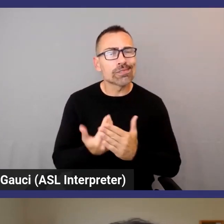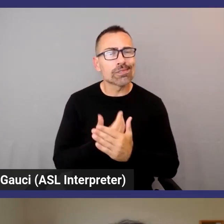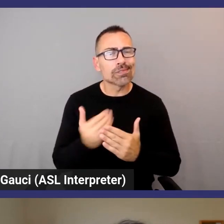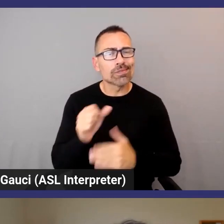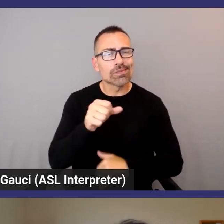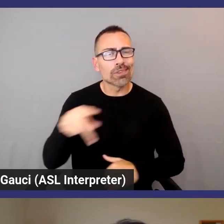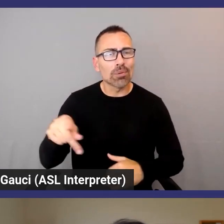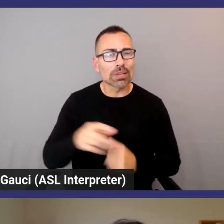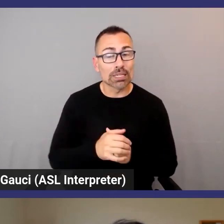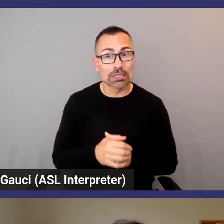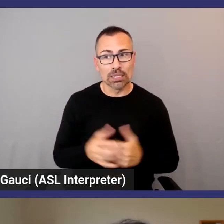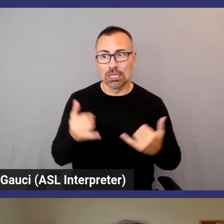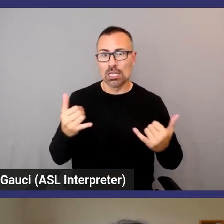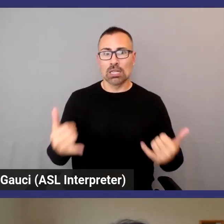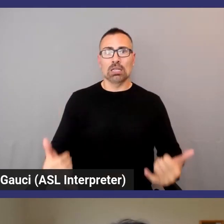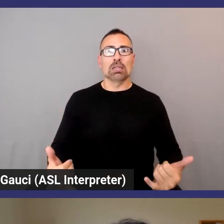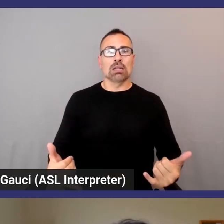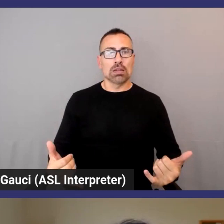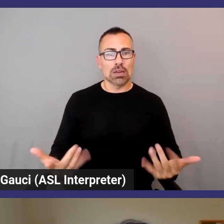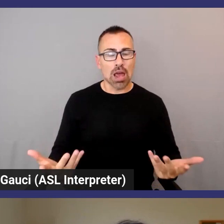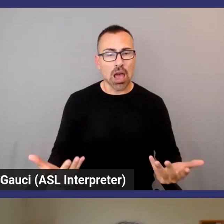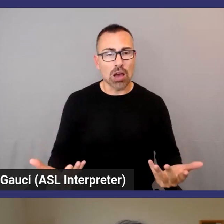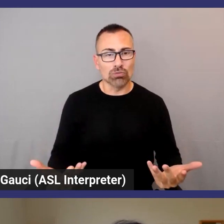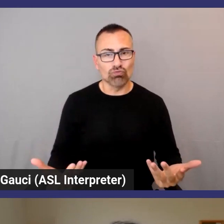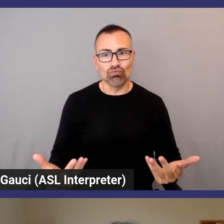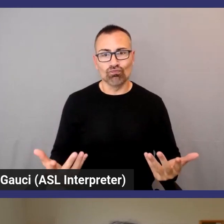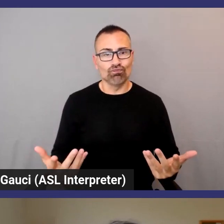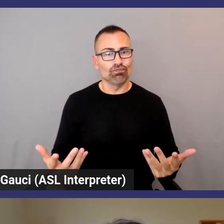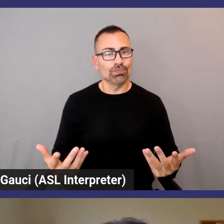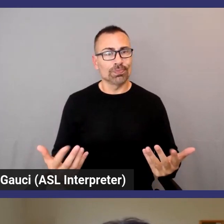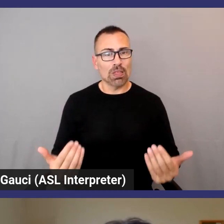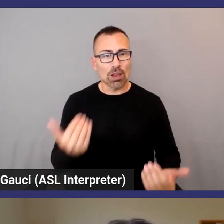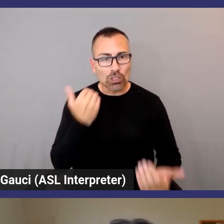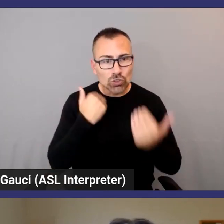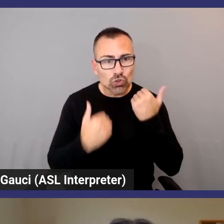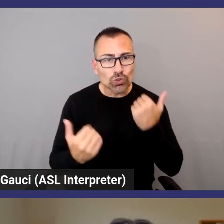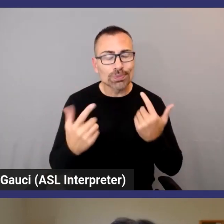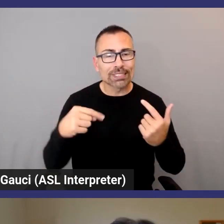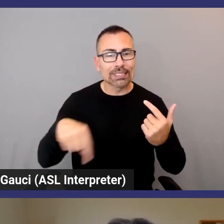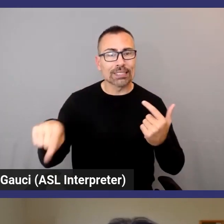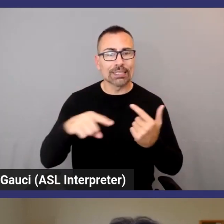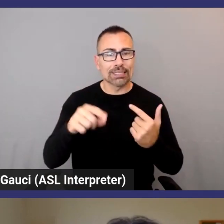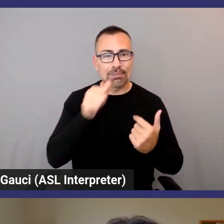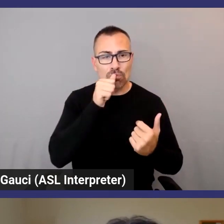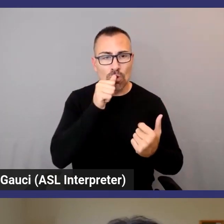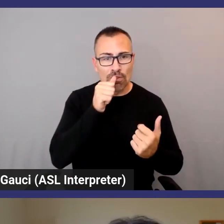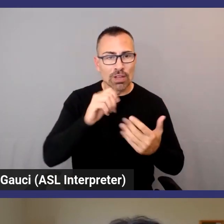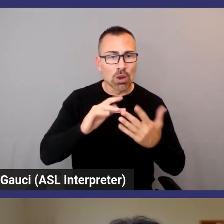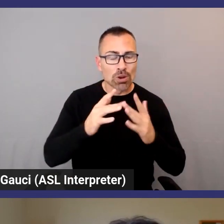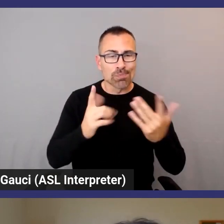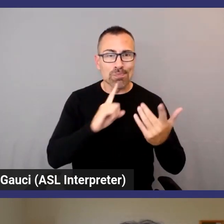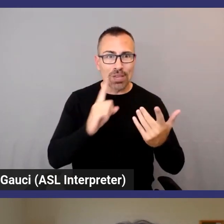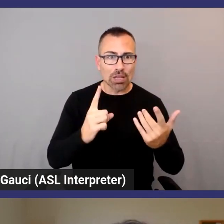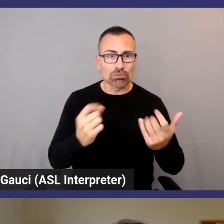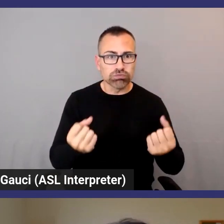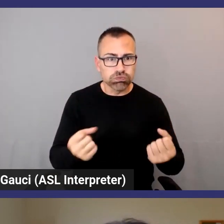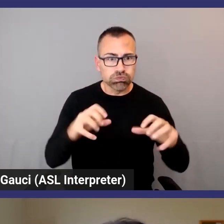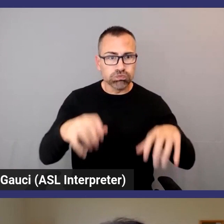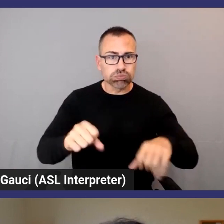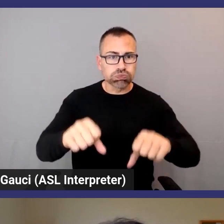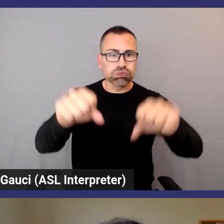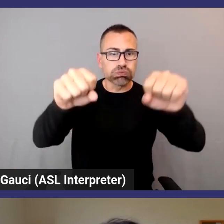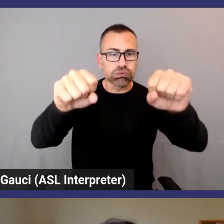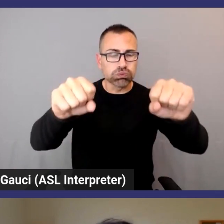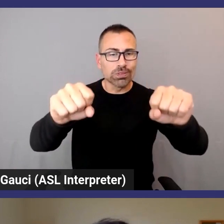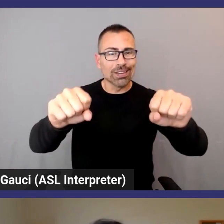are consuming these private networks in one way, and then they are building those applications in another way. So there is no